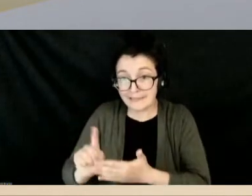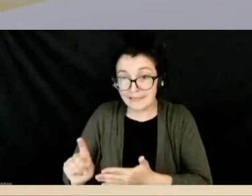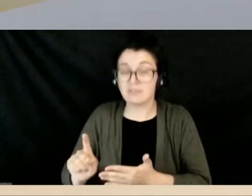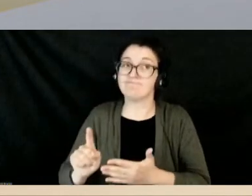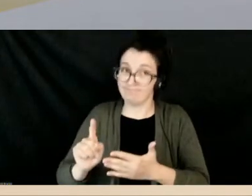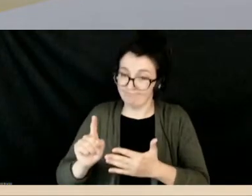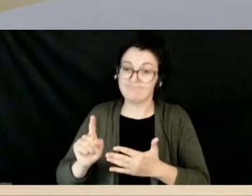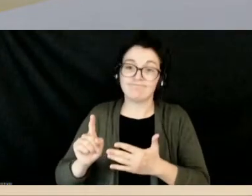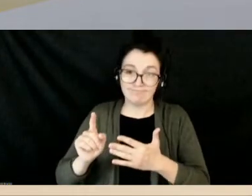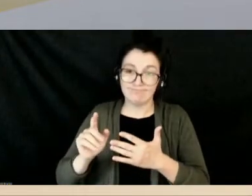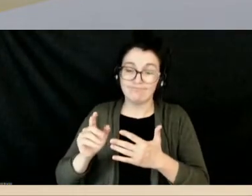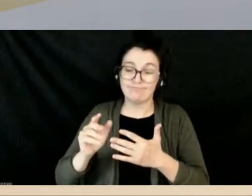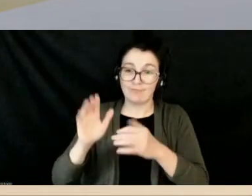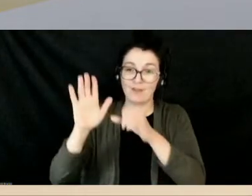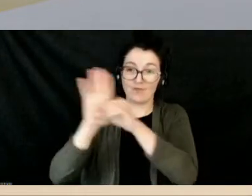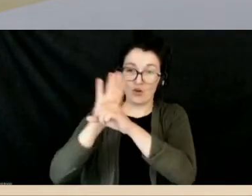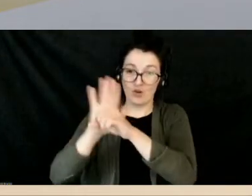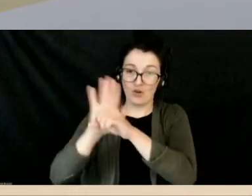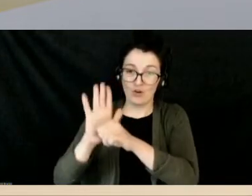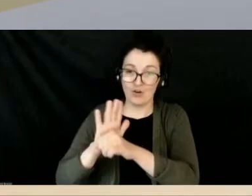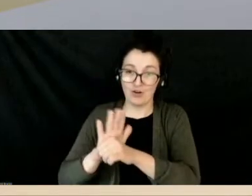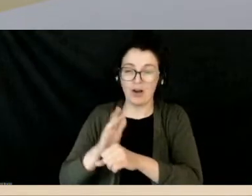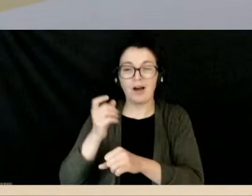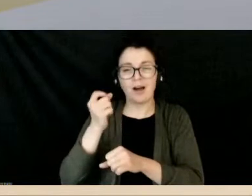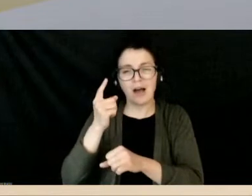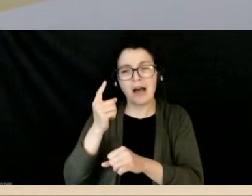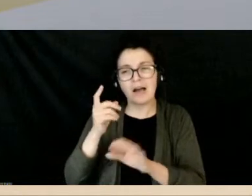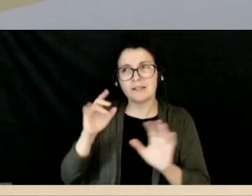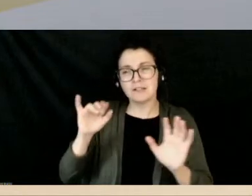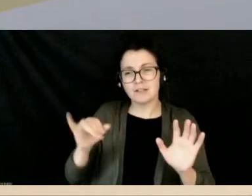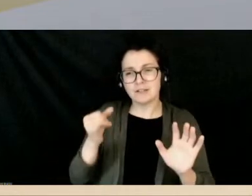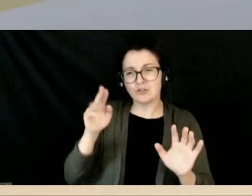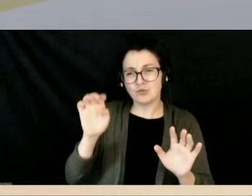still room in certain weeks in June to